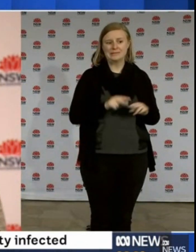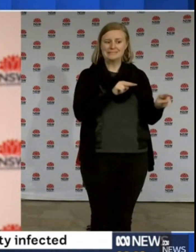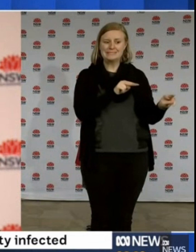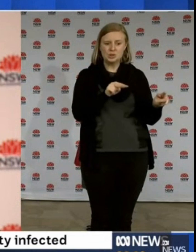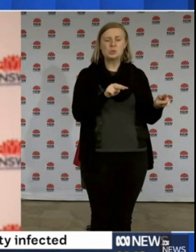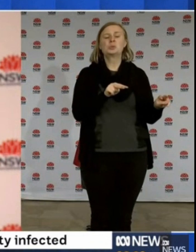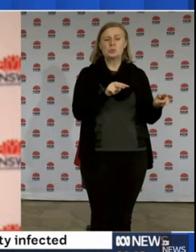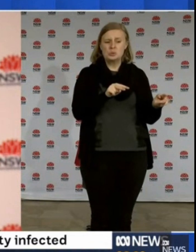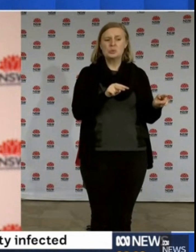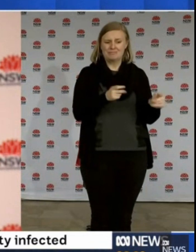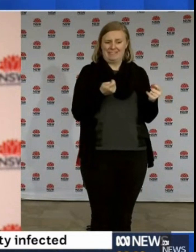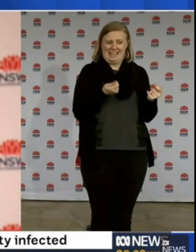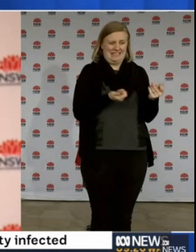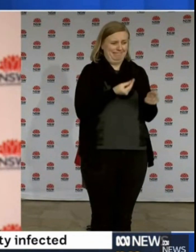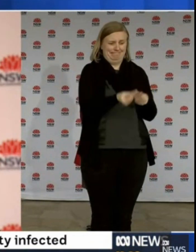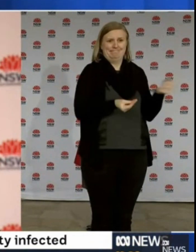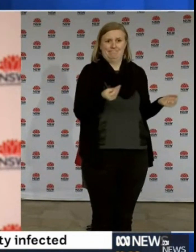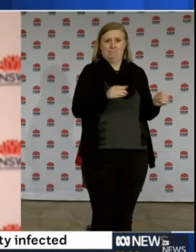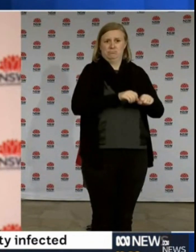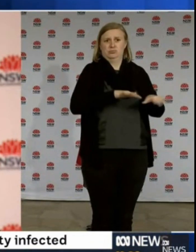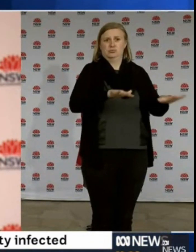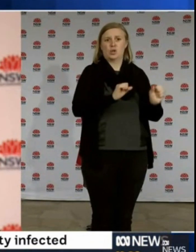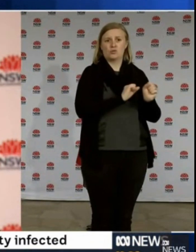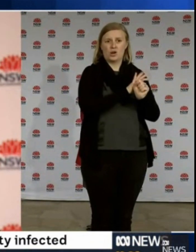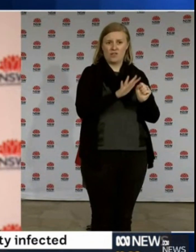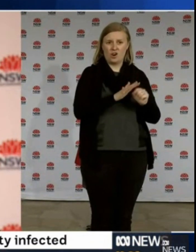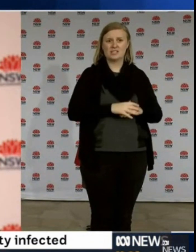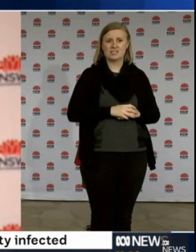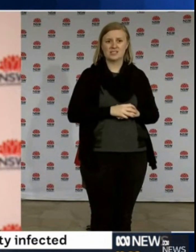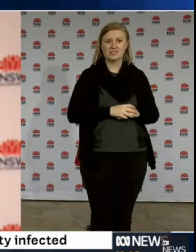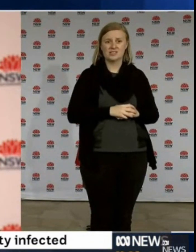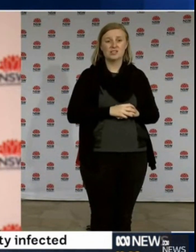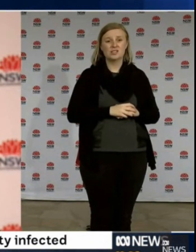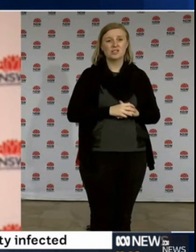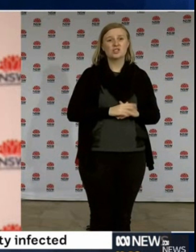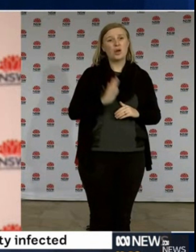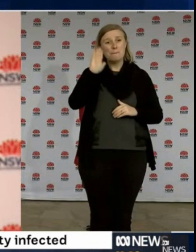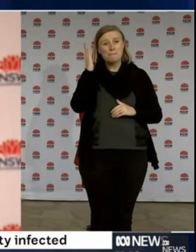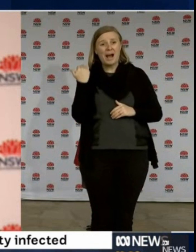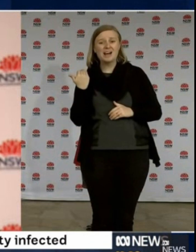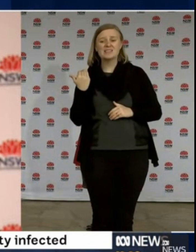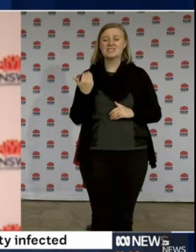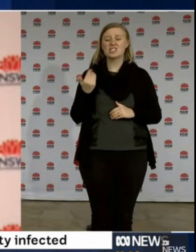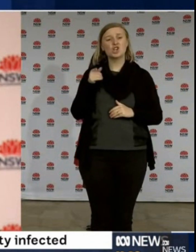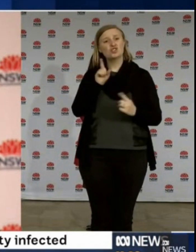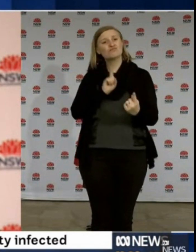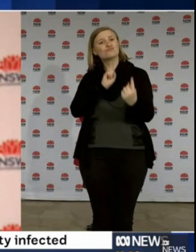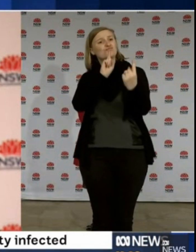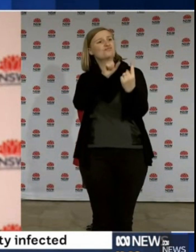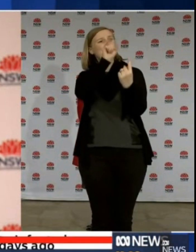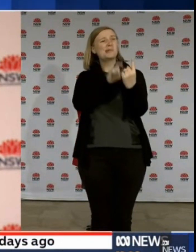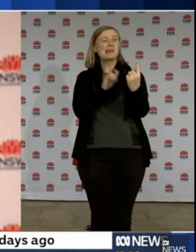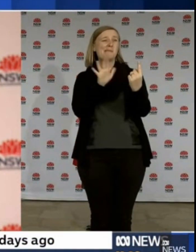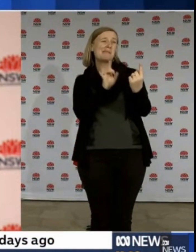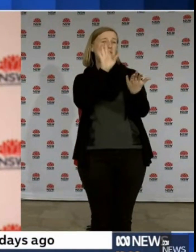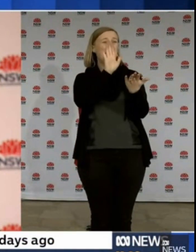account the fact that it is increased transmissibility. So we'll have a much lower threshold for calling people close contacts in the school setting.